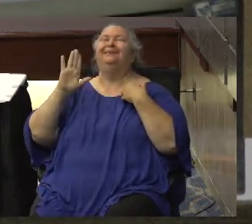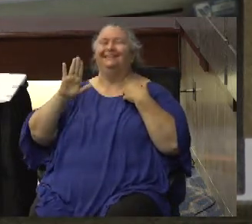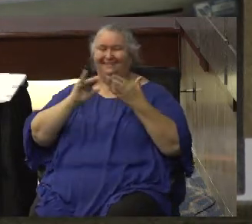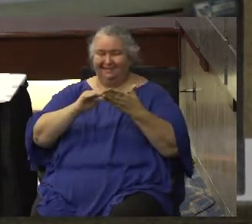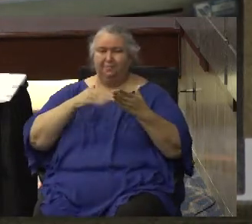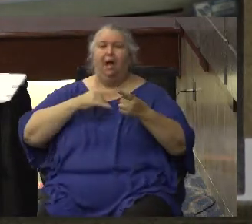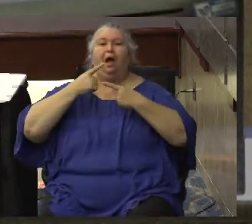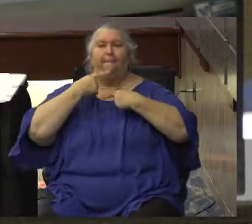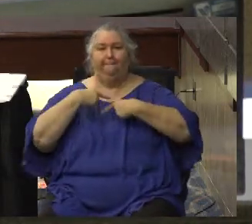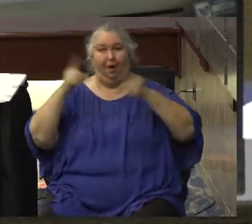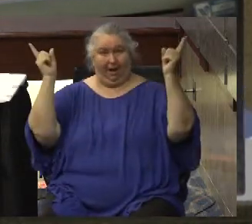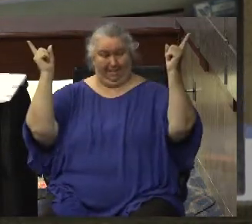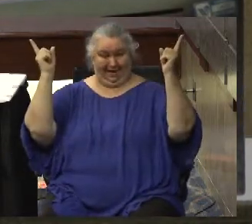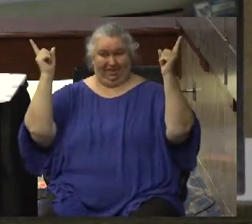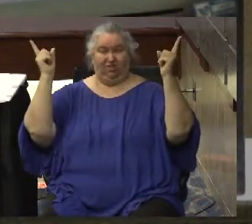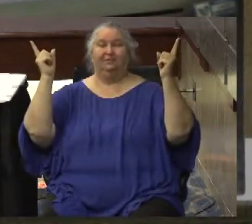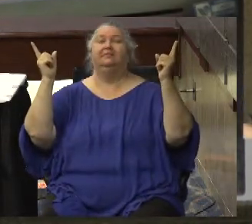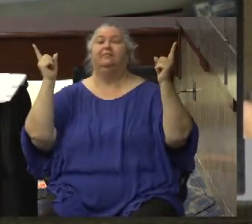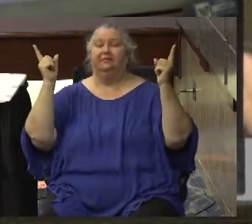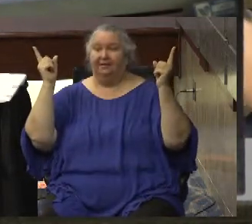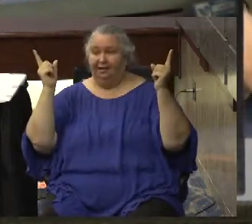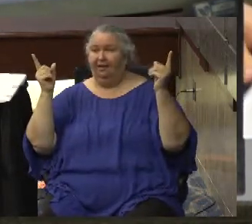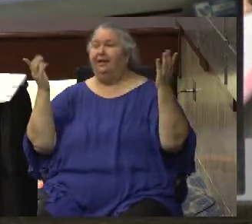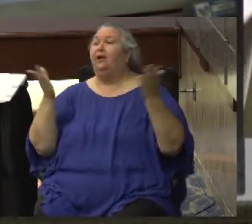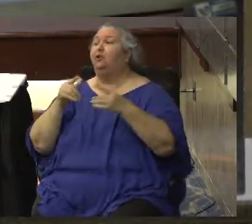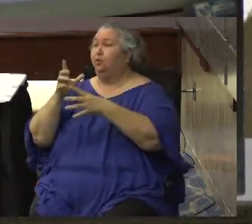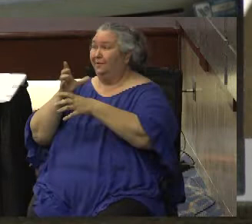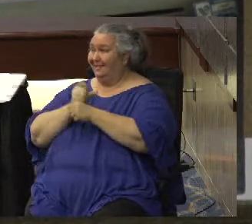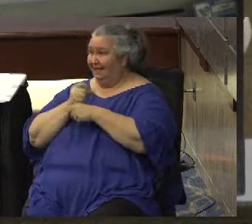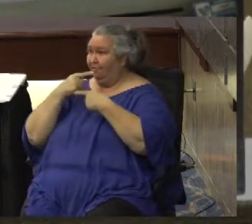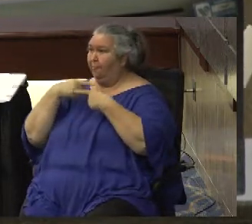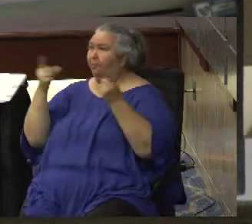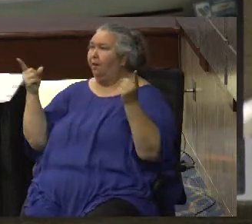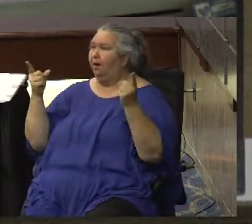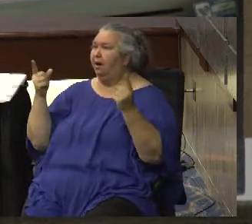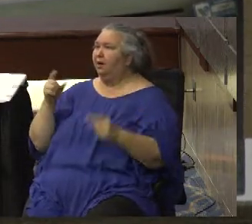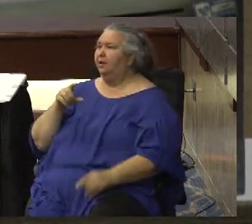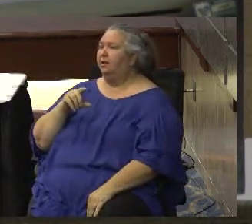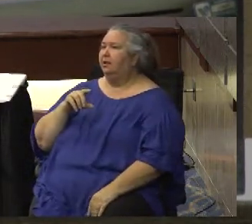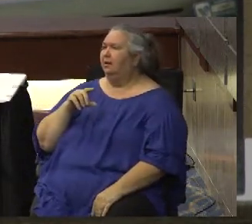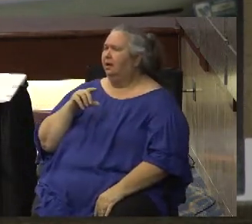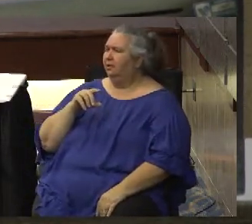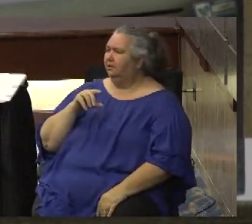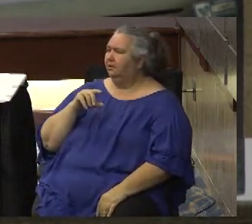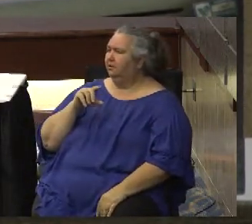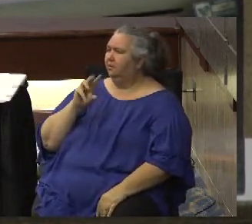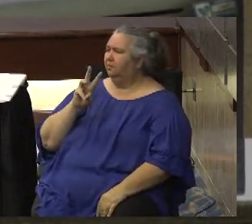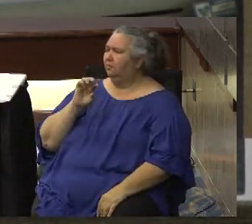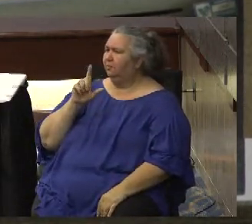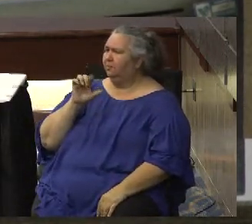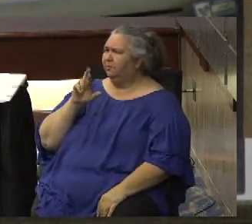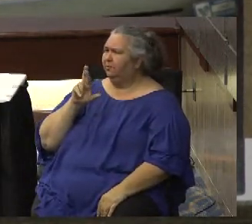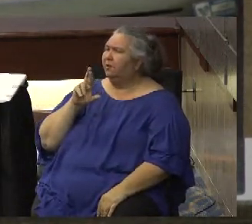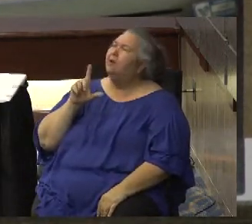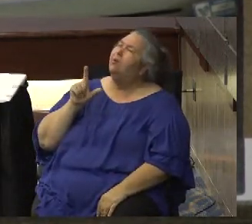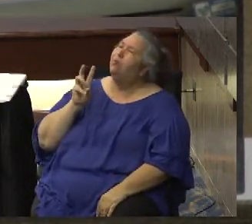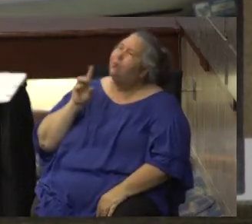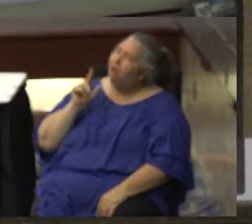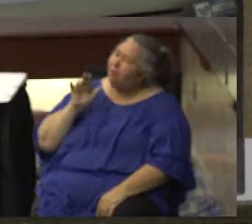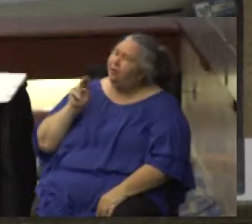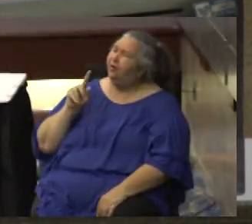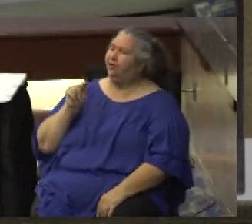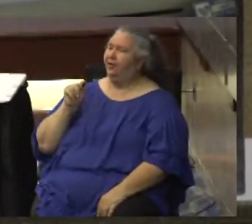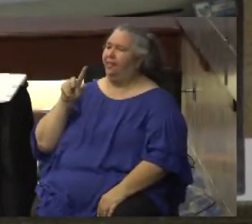special proclamation. Here to receive this proclamation is Wilbert London III and his parents, Jacqueline and Wilbert London Jr., and